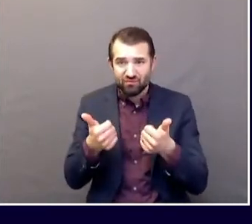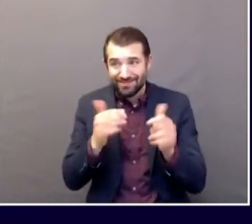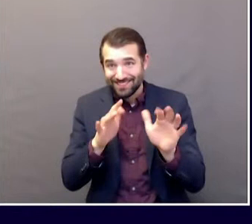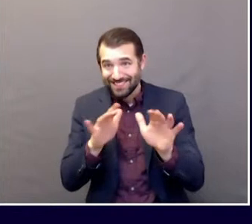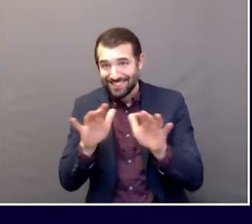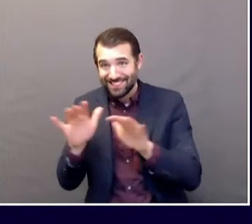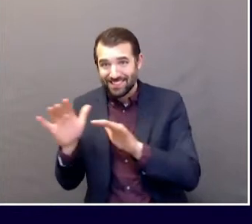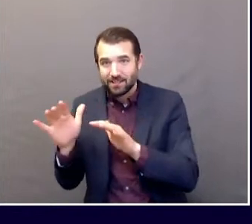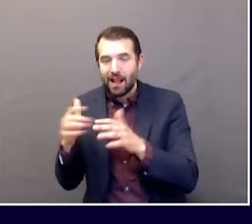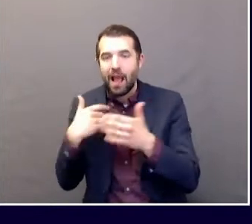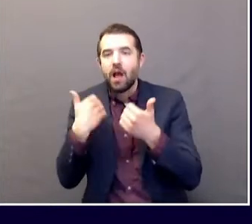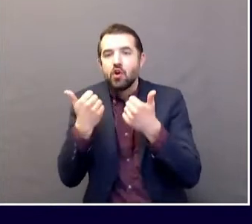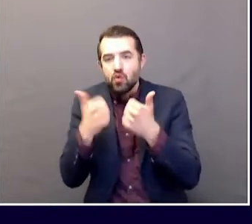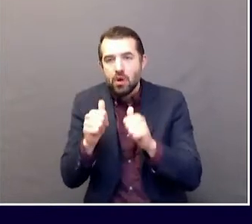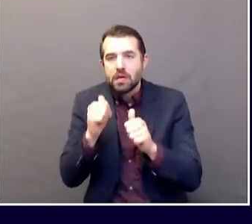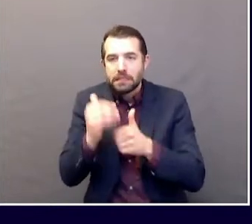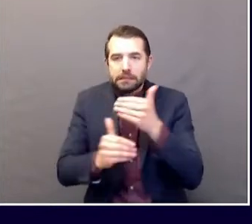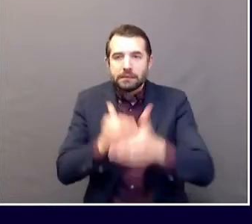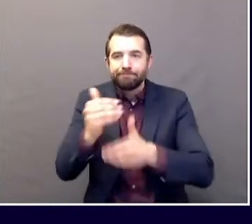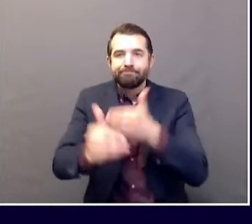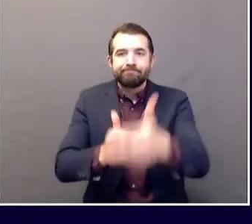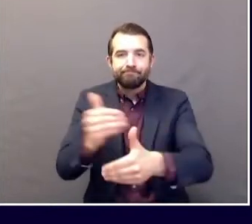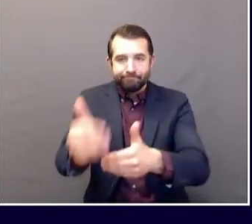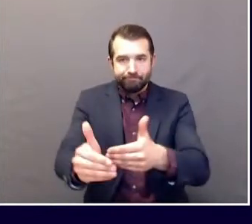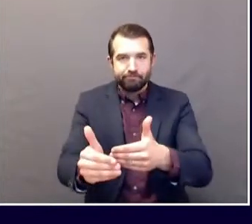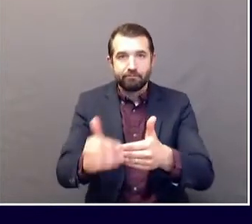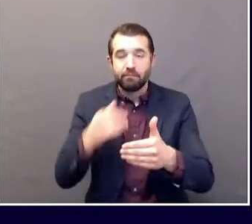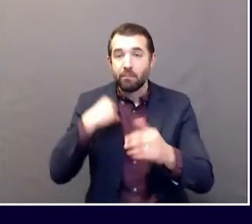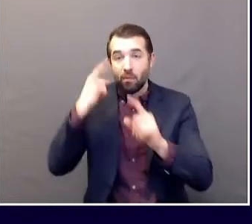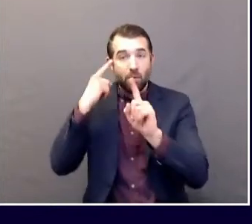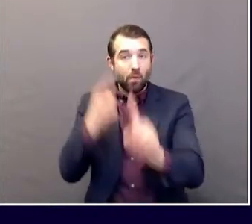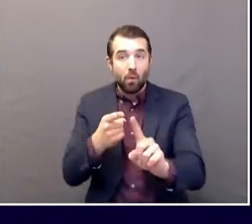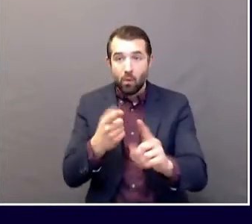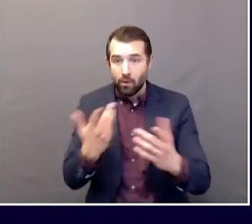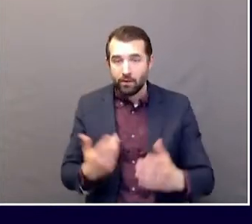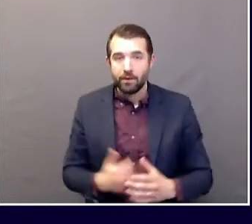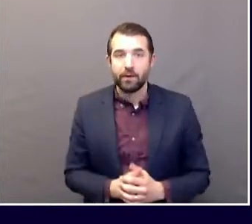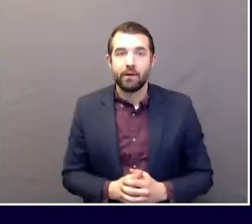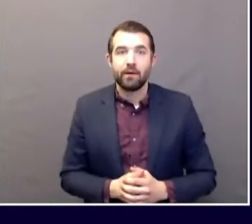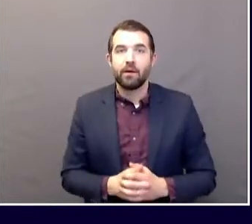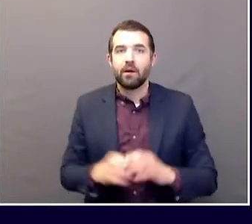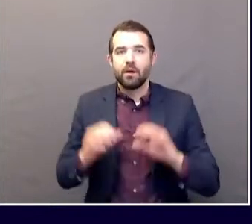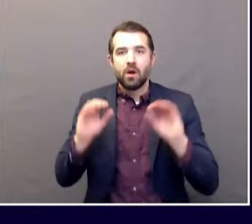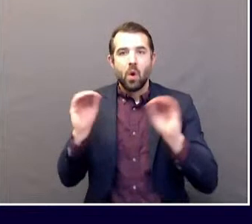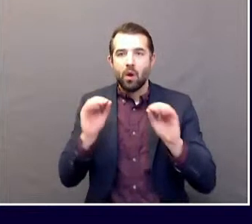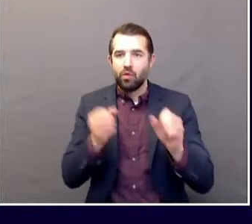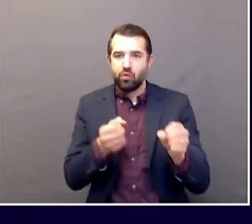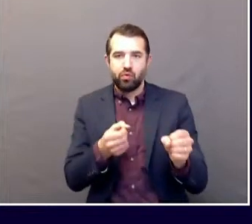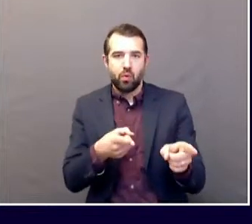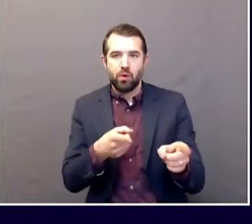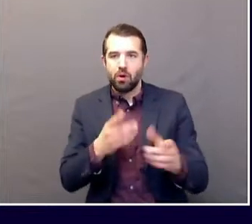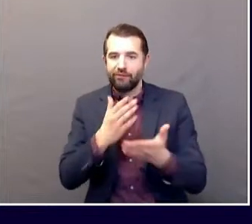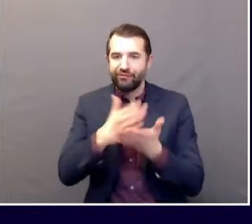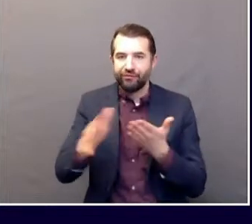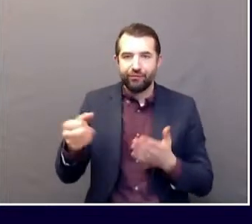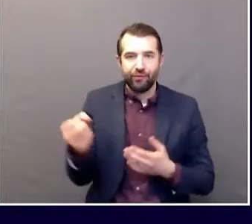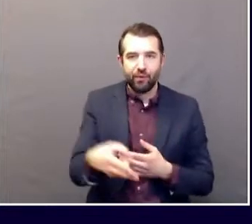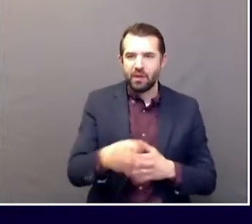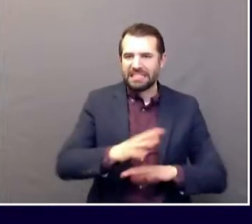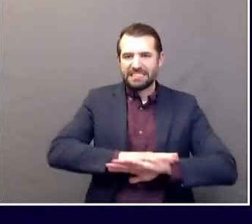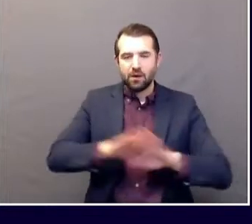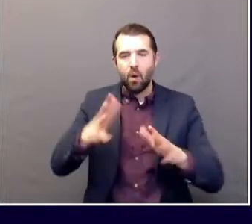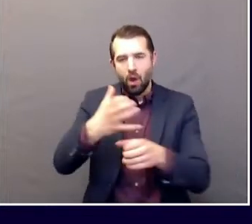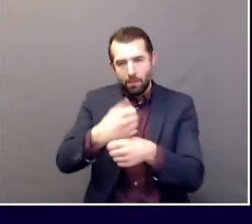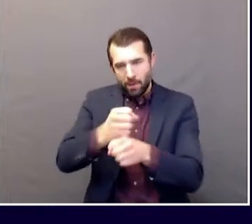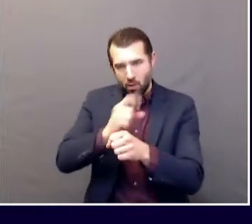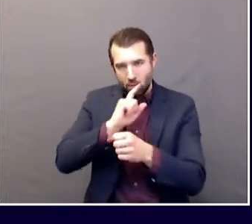with the overarching principle that no dose go to waste. The other thing I'll just mention really quickly, Megan, and this is as much for folks who